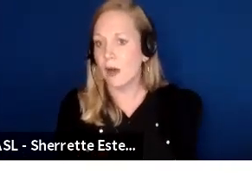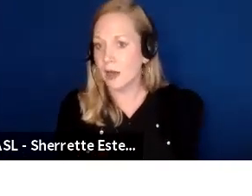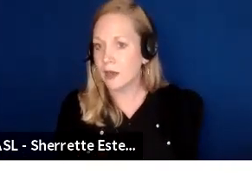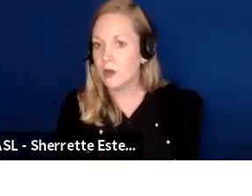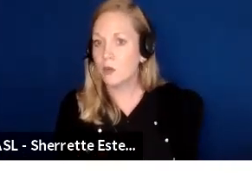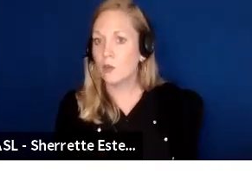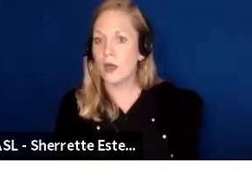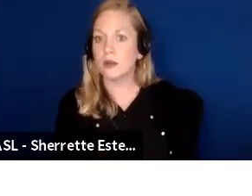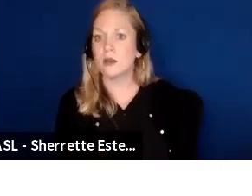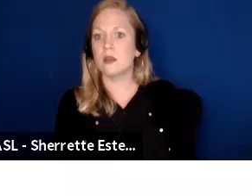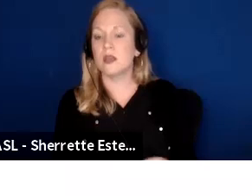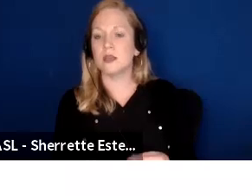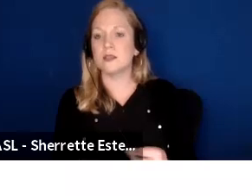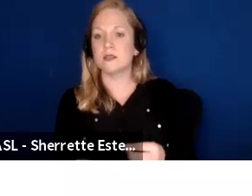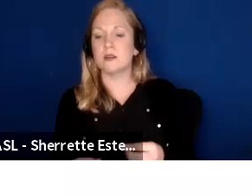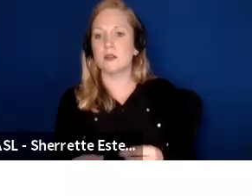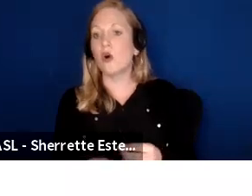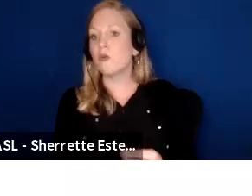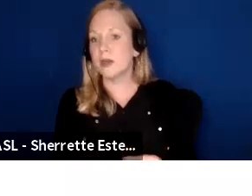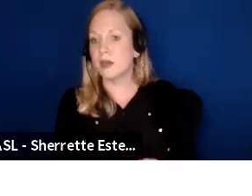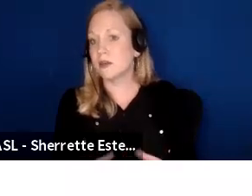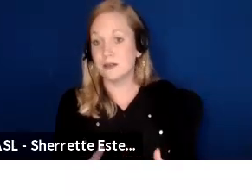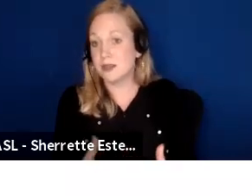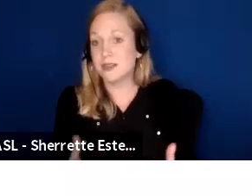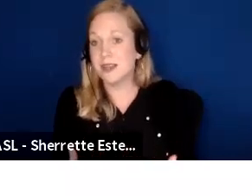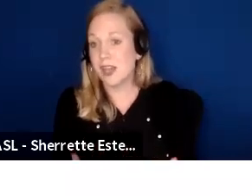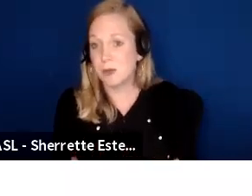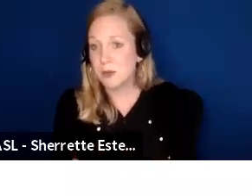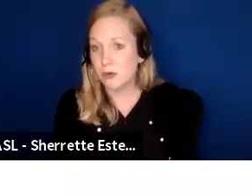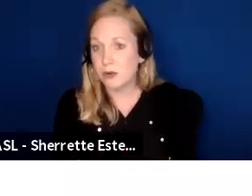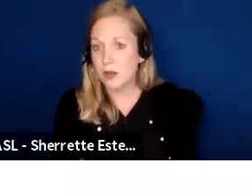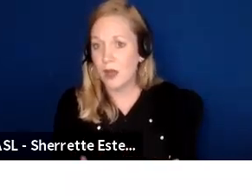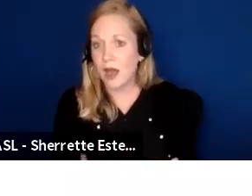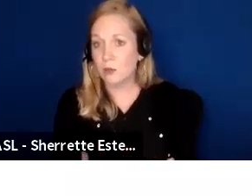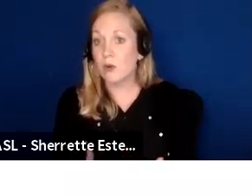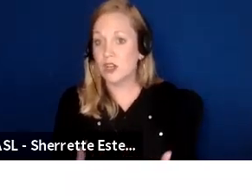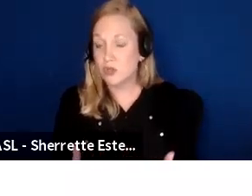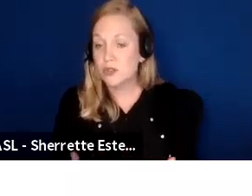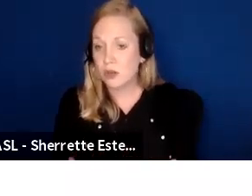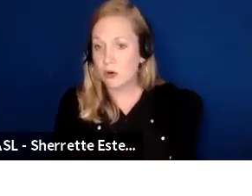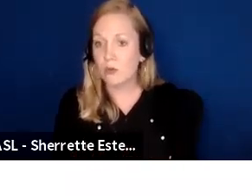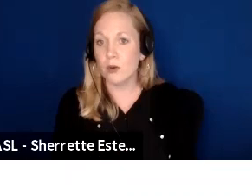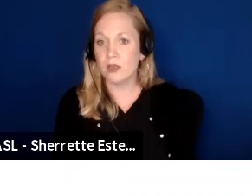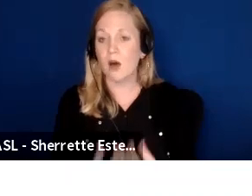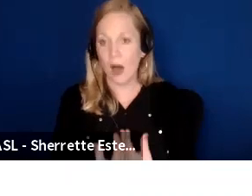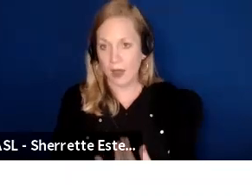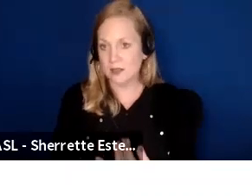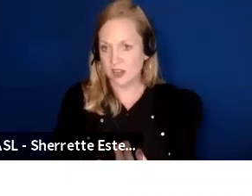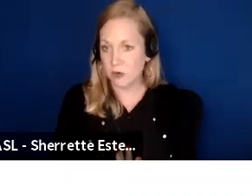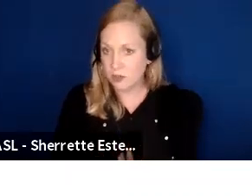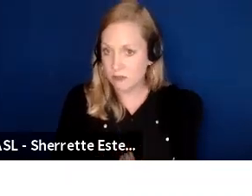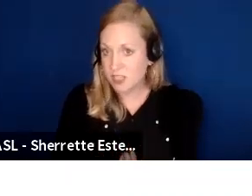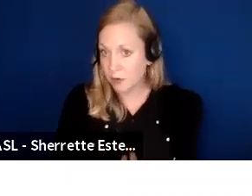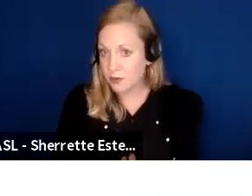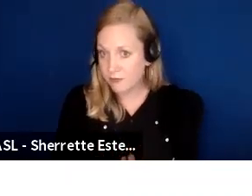long way when it's the goal being is to connect people. And we want to do so with how I, as a